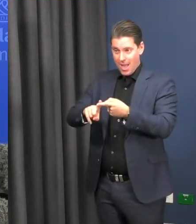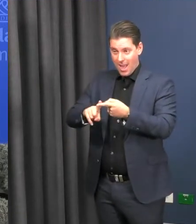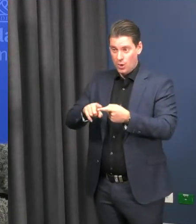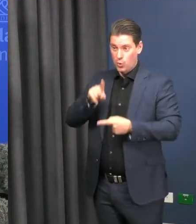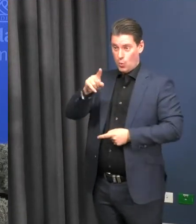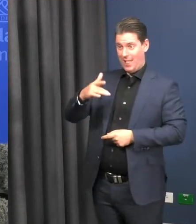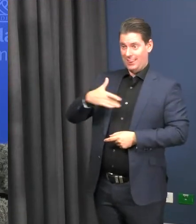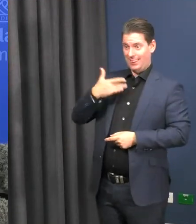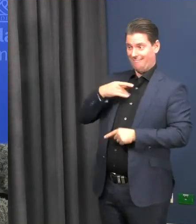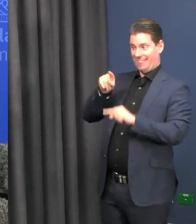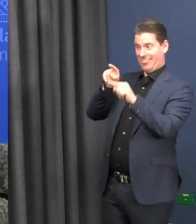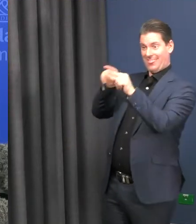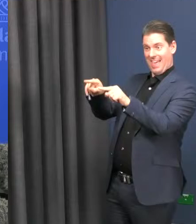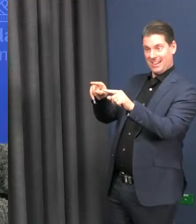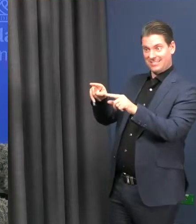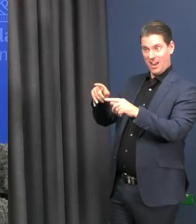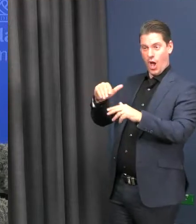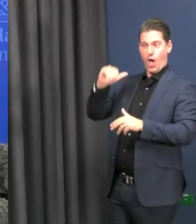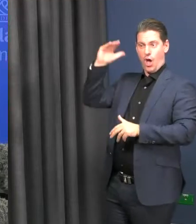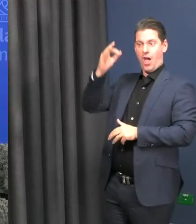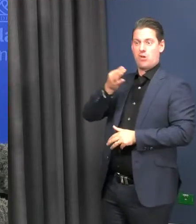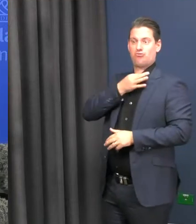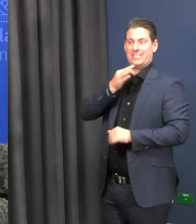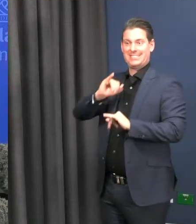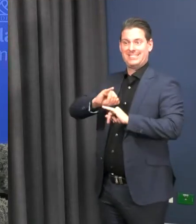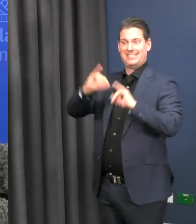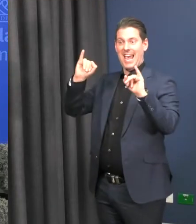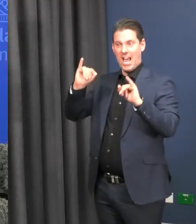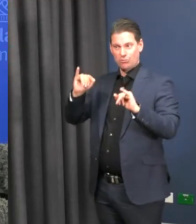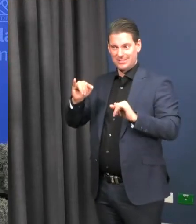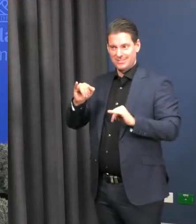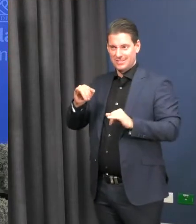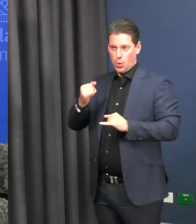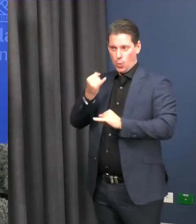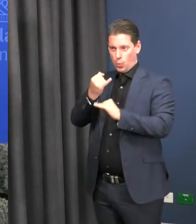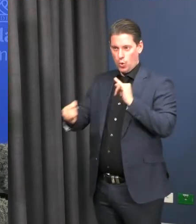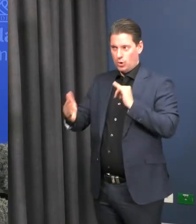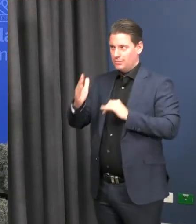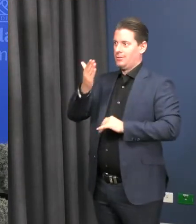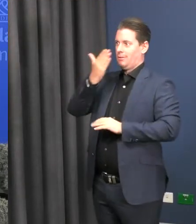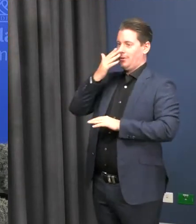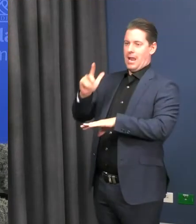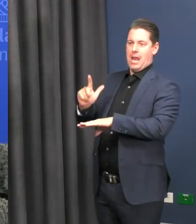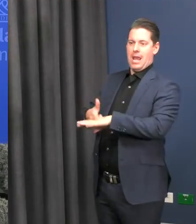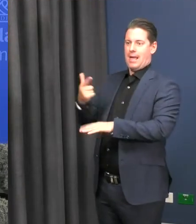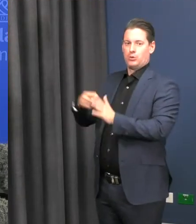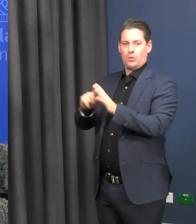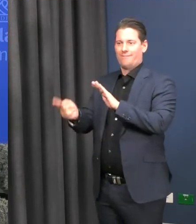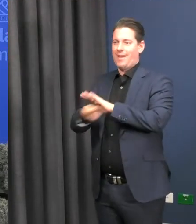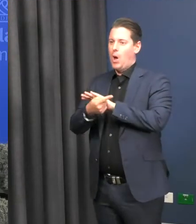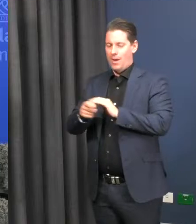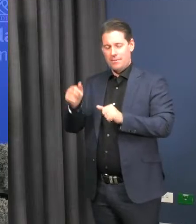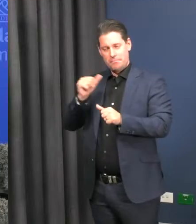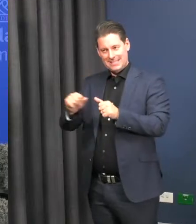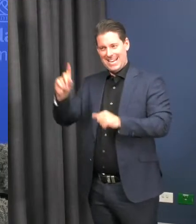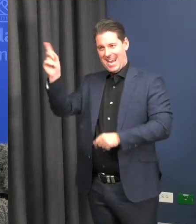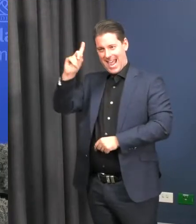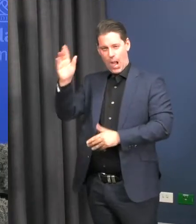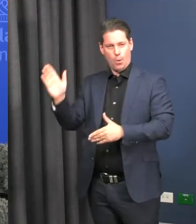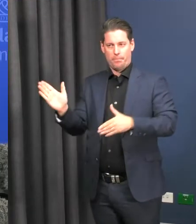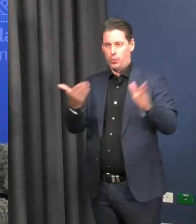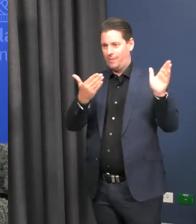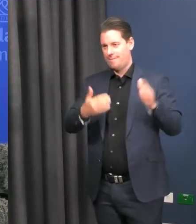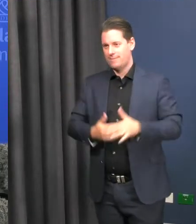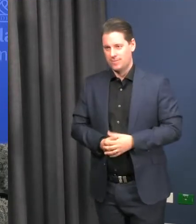last place you want to be is in your home. So now's the time. What are the capacity for evacuation centres in the local government areas?